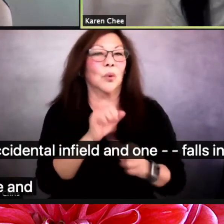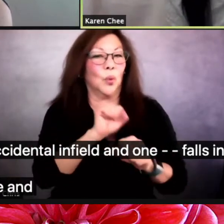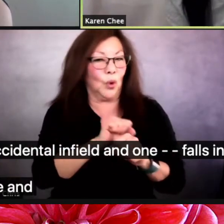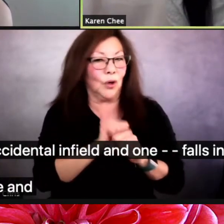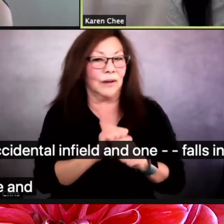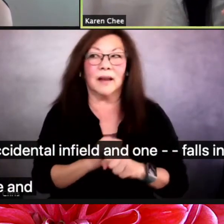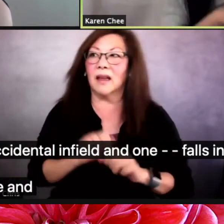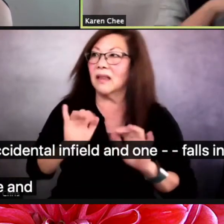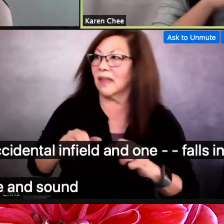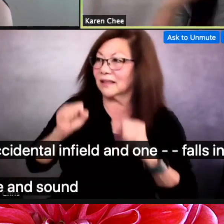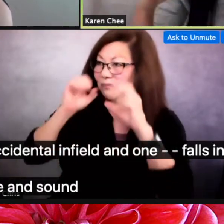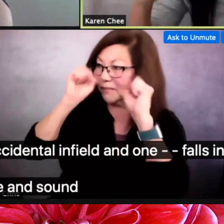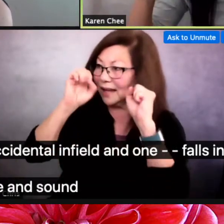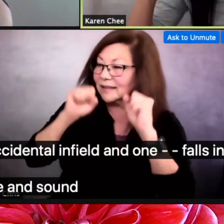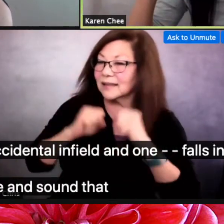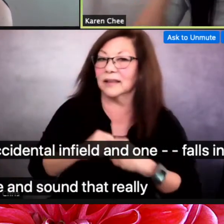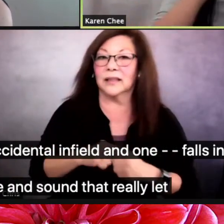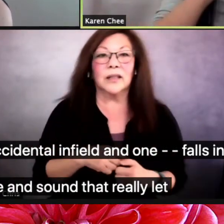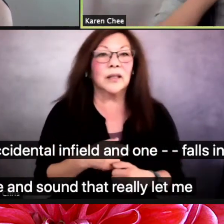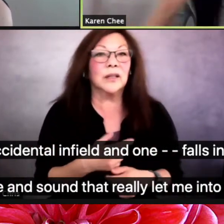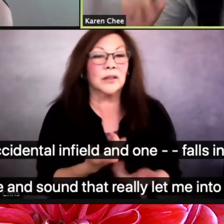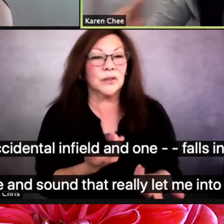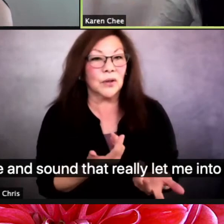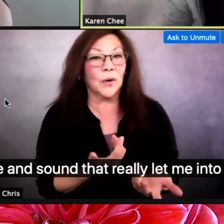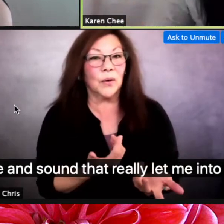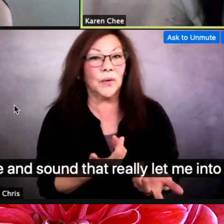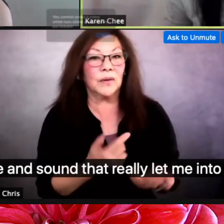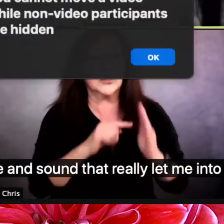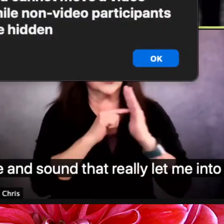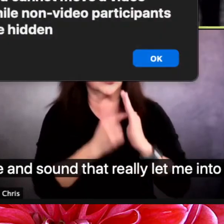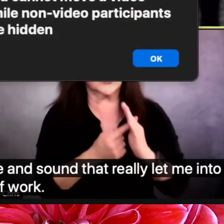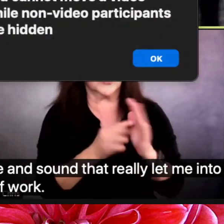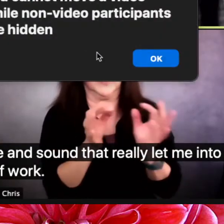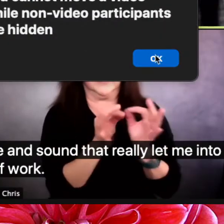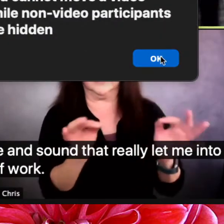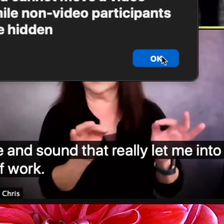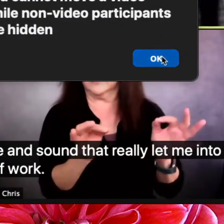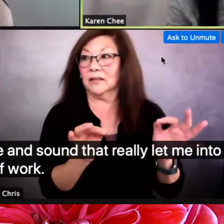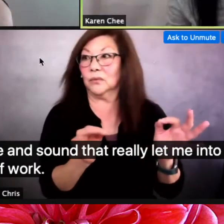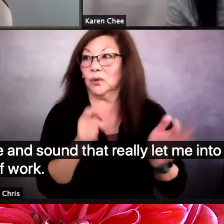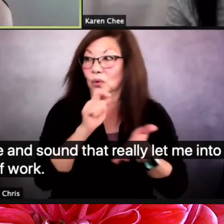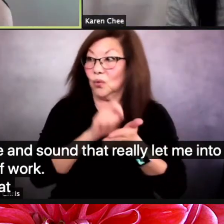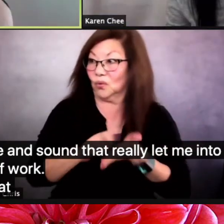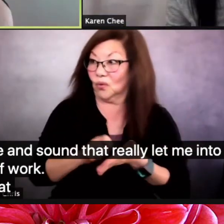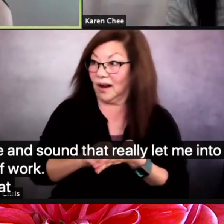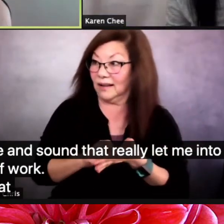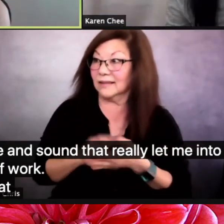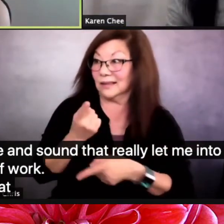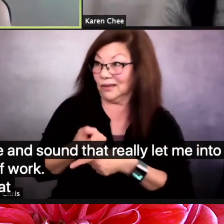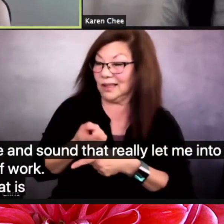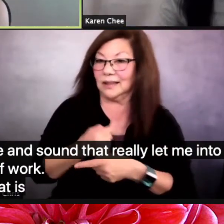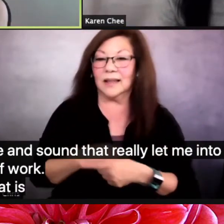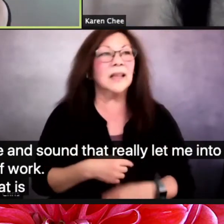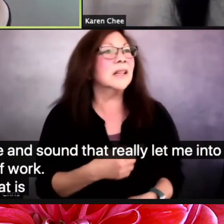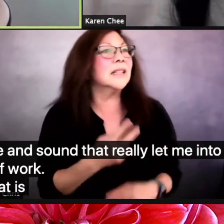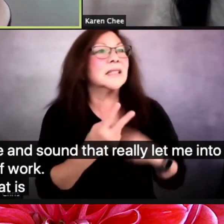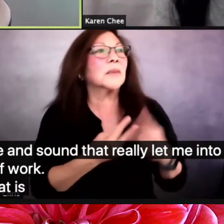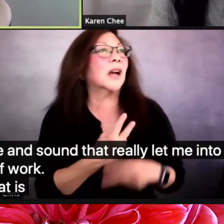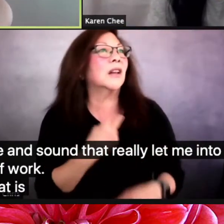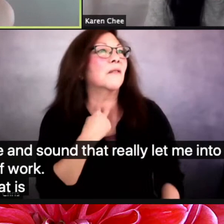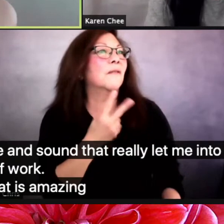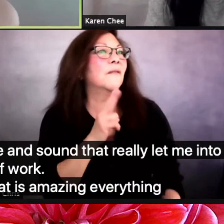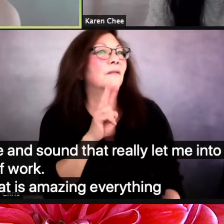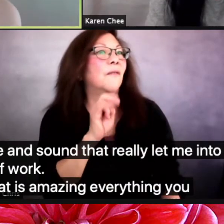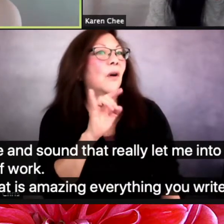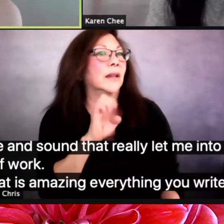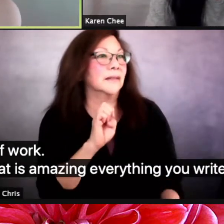amazing. So for everything you write, it starts off with a sentence. Is that Yeah, some kind of voice. And maybe sometimes like that first